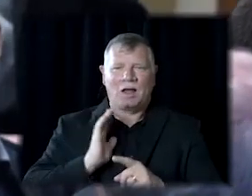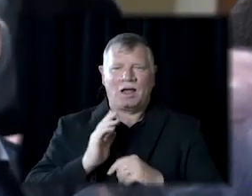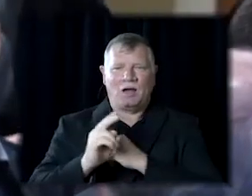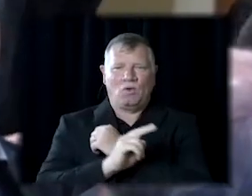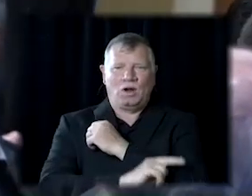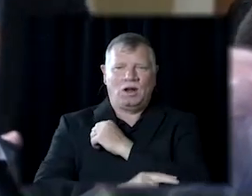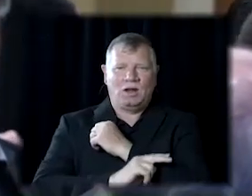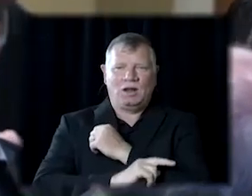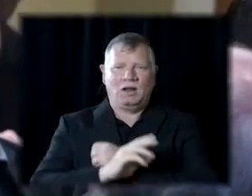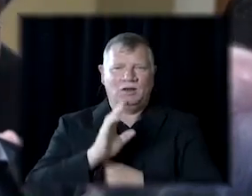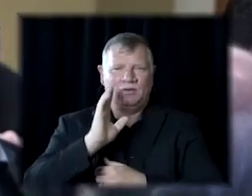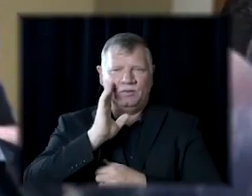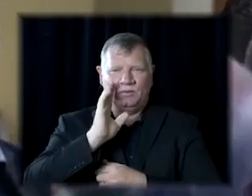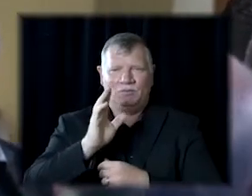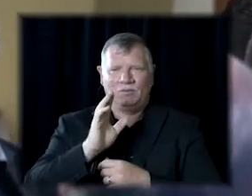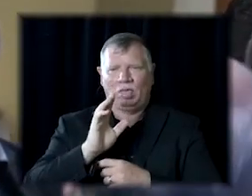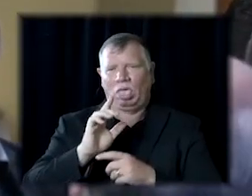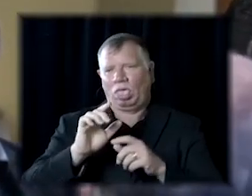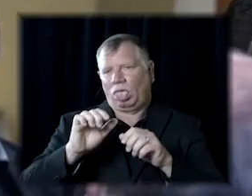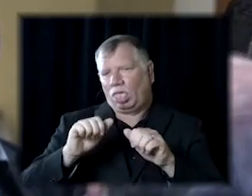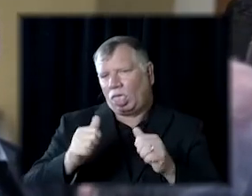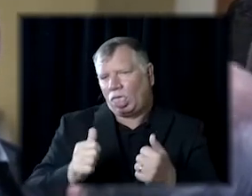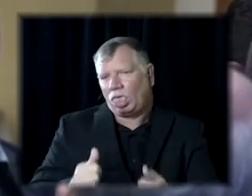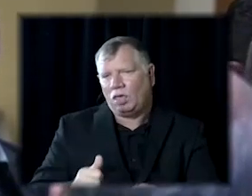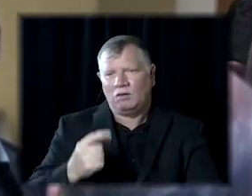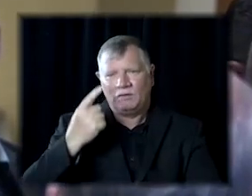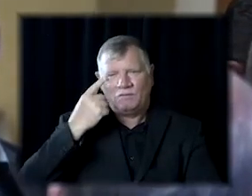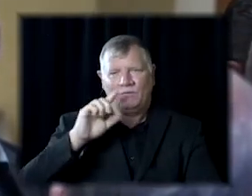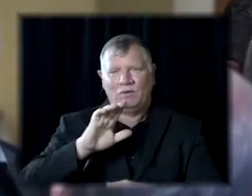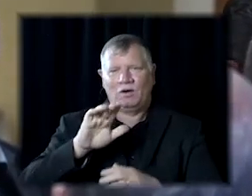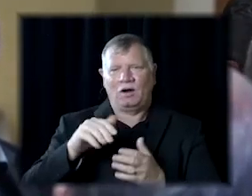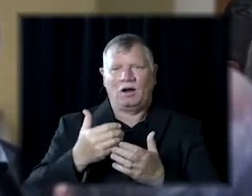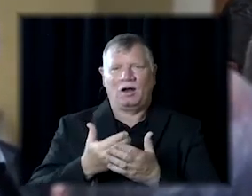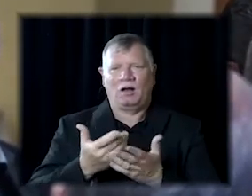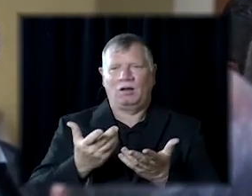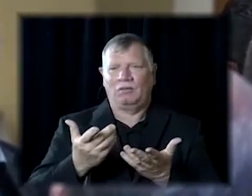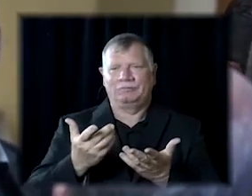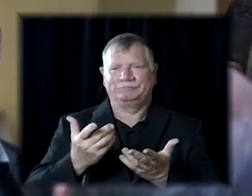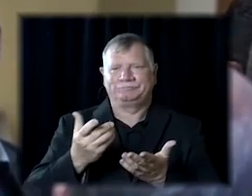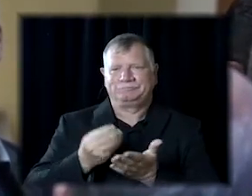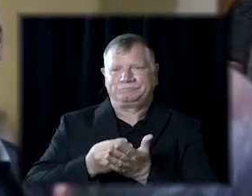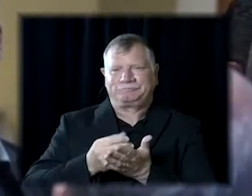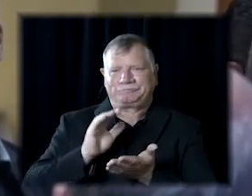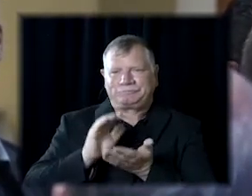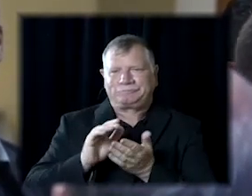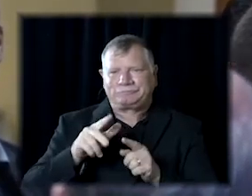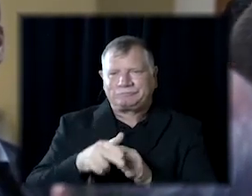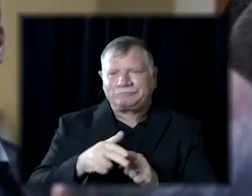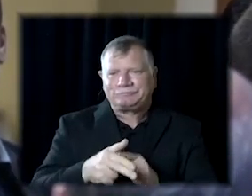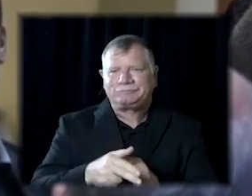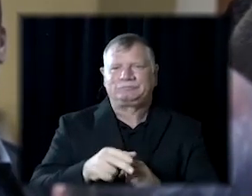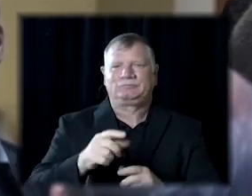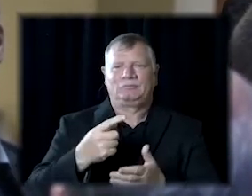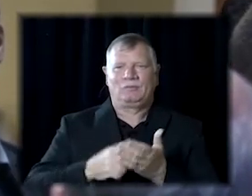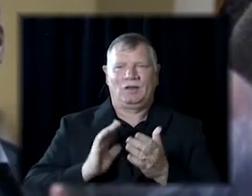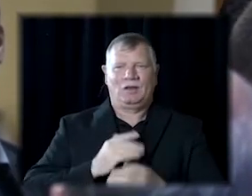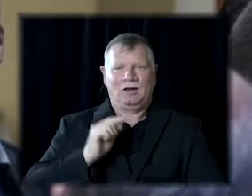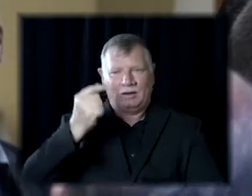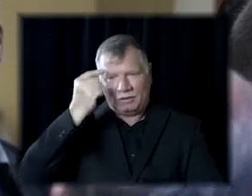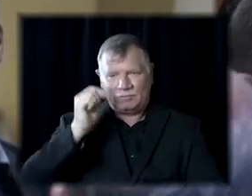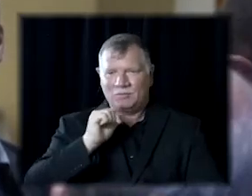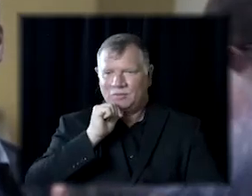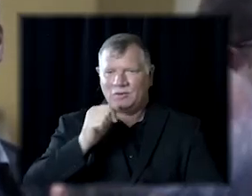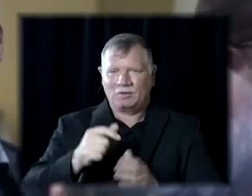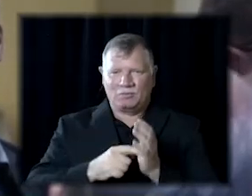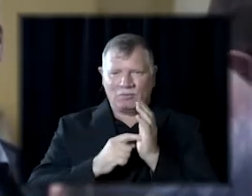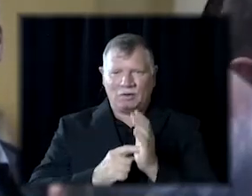nation that is going down the drain for all the austerity measures that our government, that does not